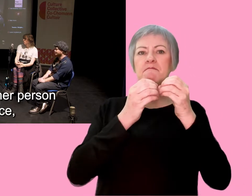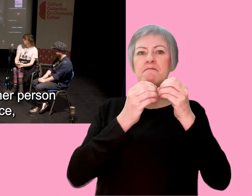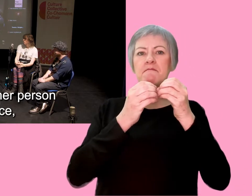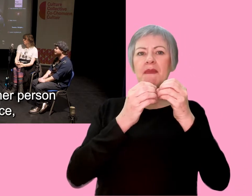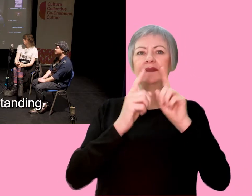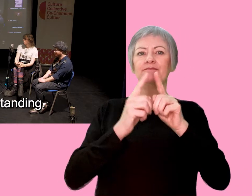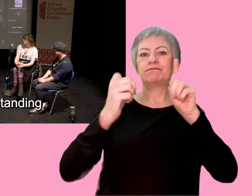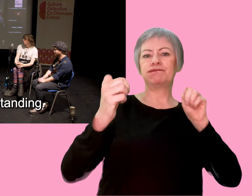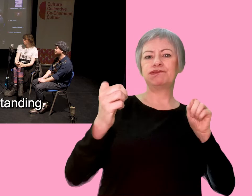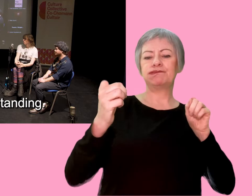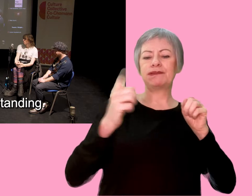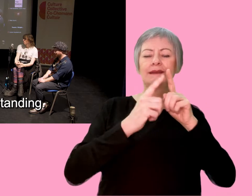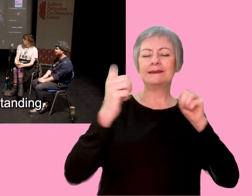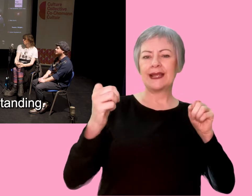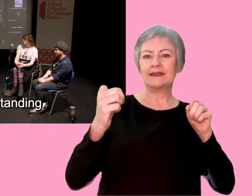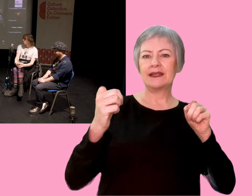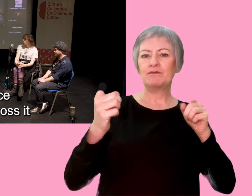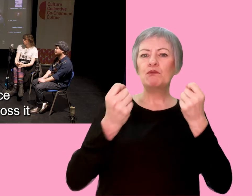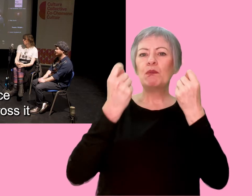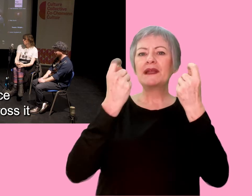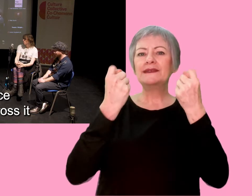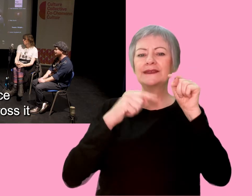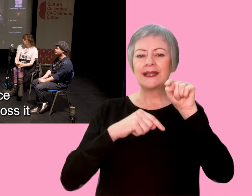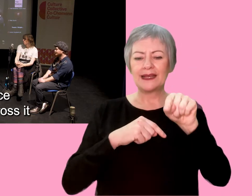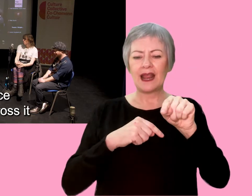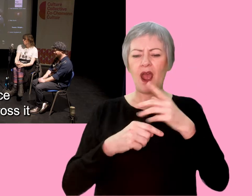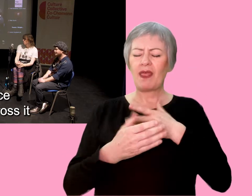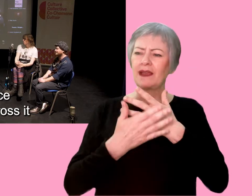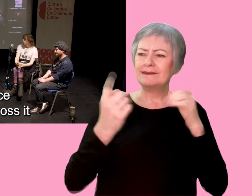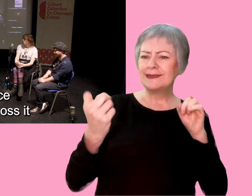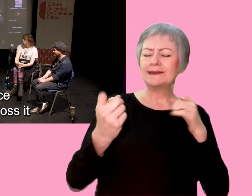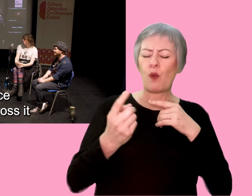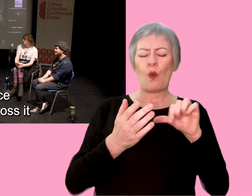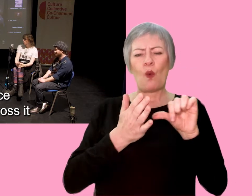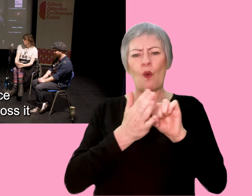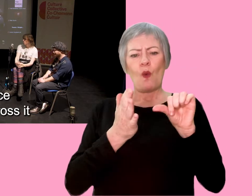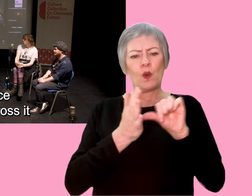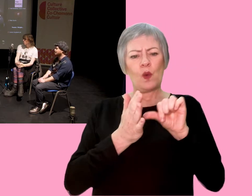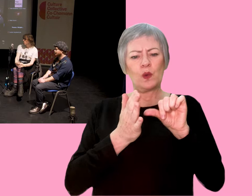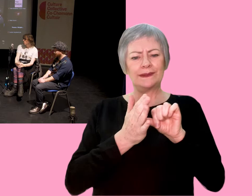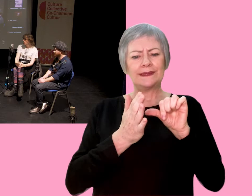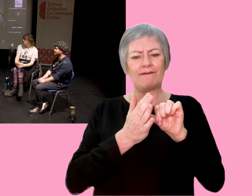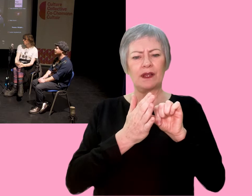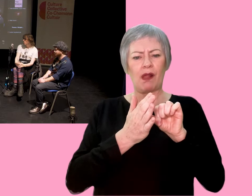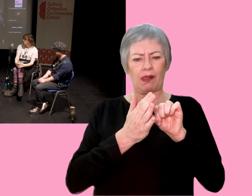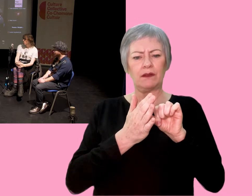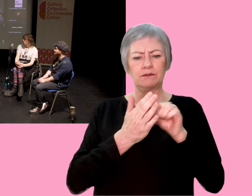a distance of misunderstanding. And that distance is very difficult to cross it.